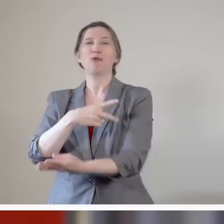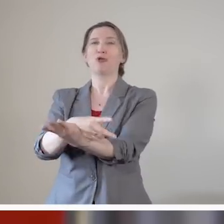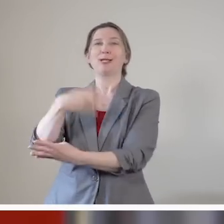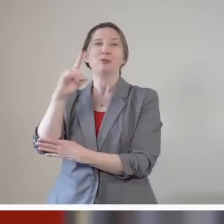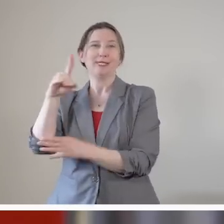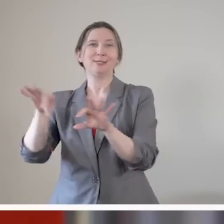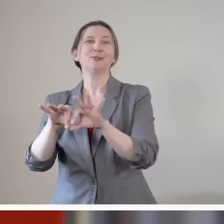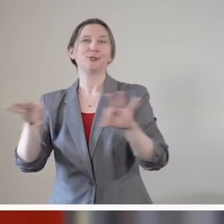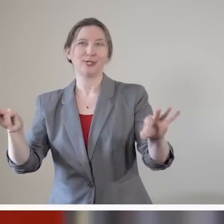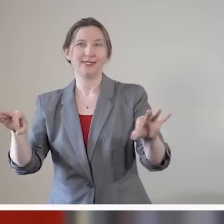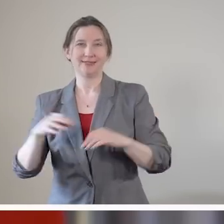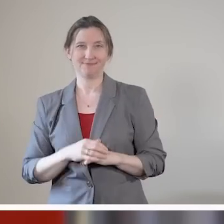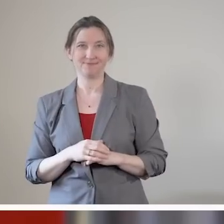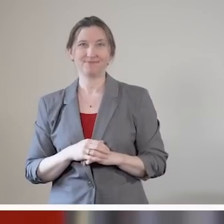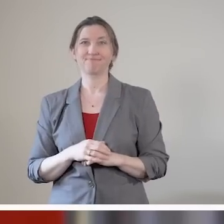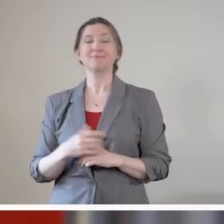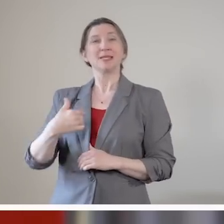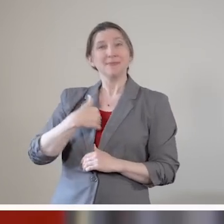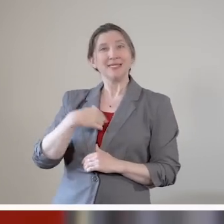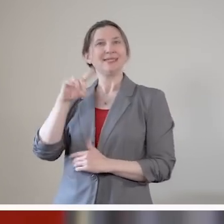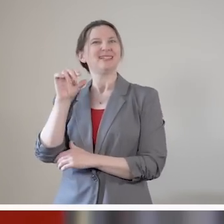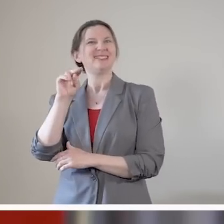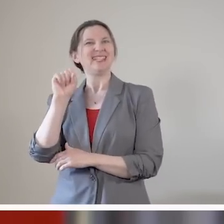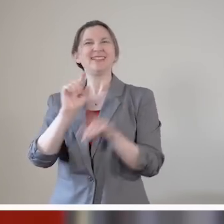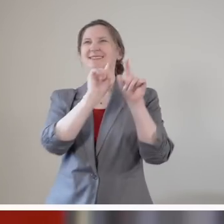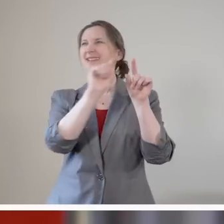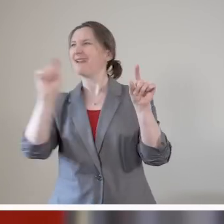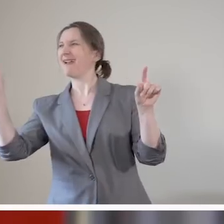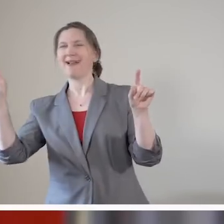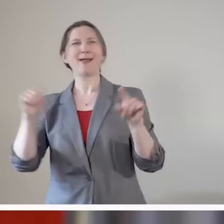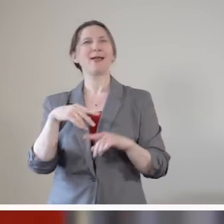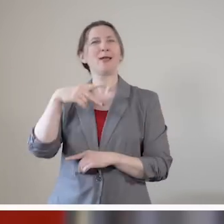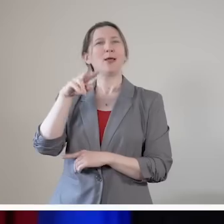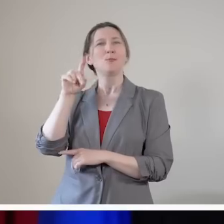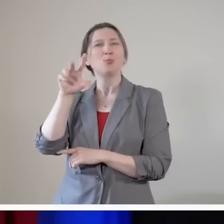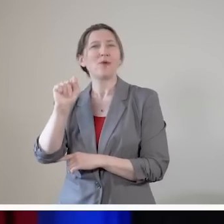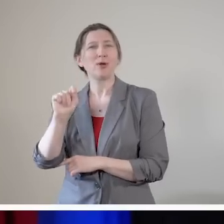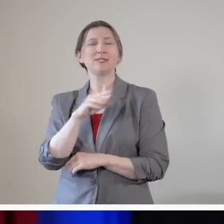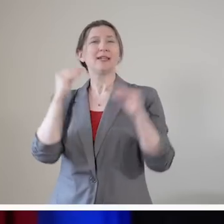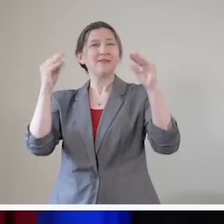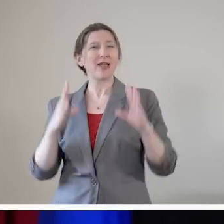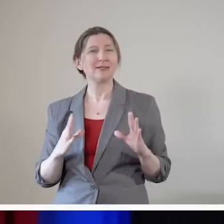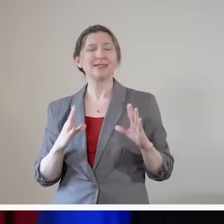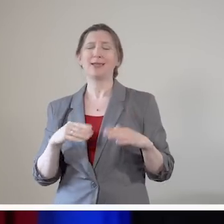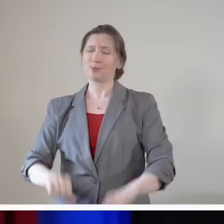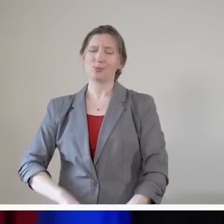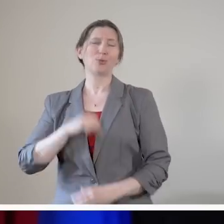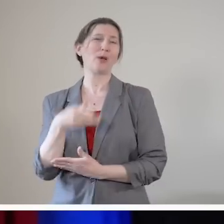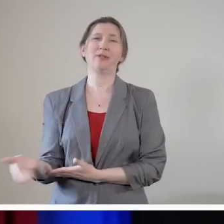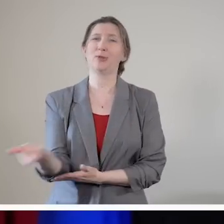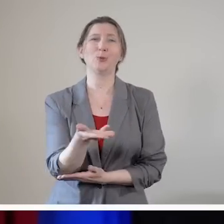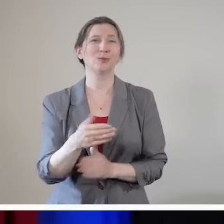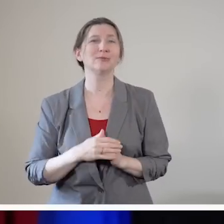the provost, the faculty, and I are deeply proud of the work you have done to reach this day and inspired by so many of you.